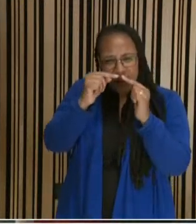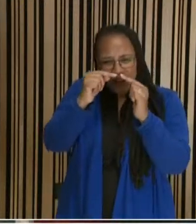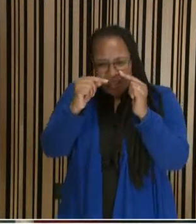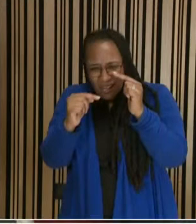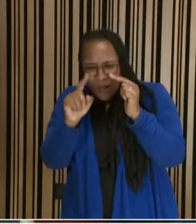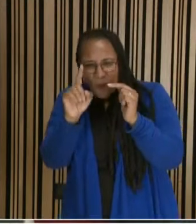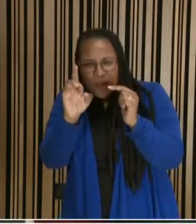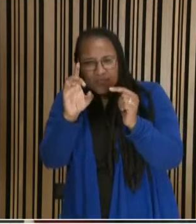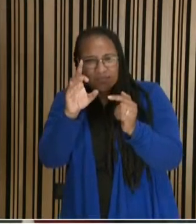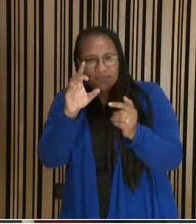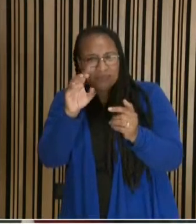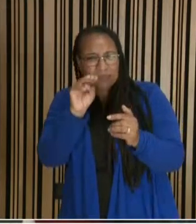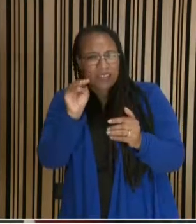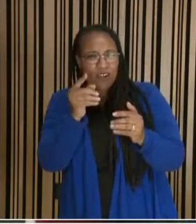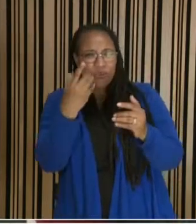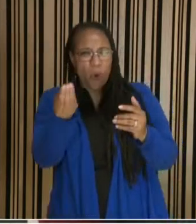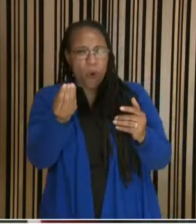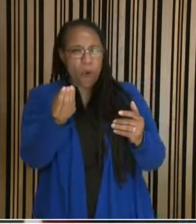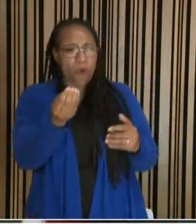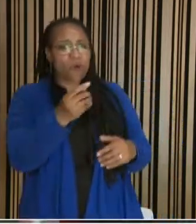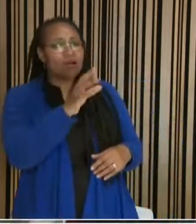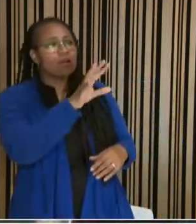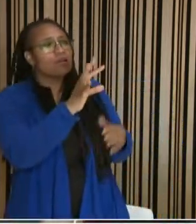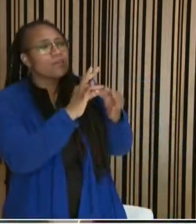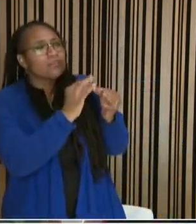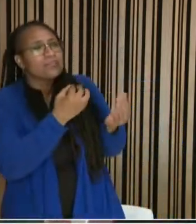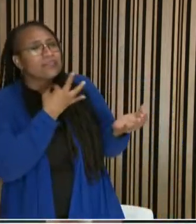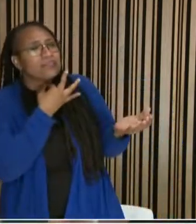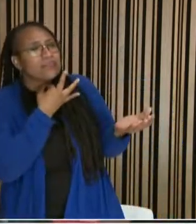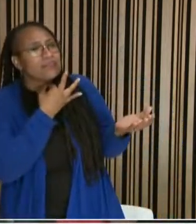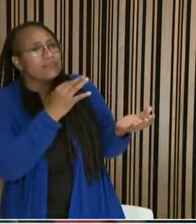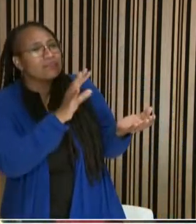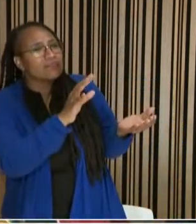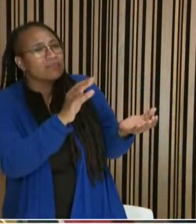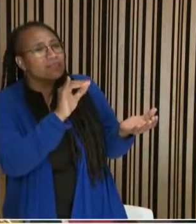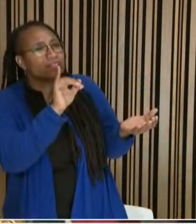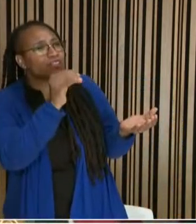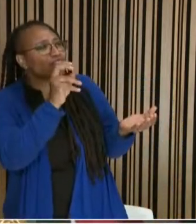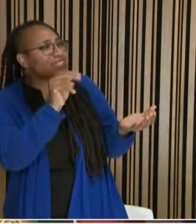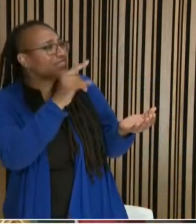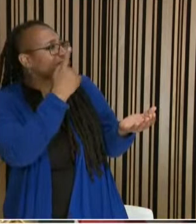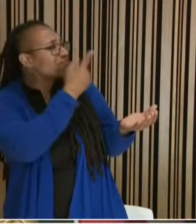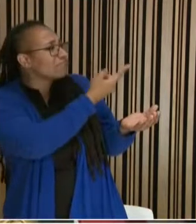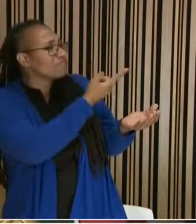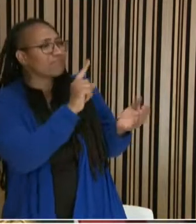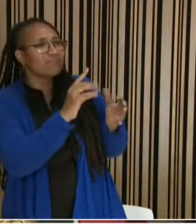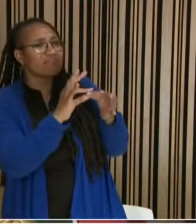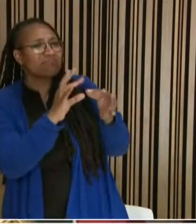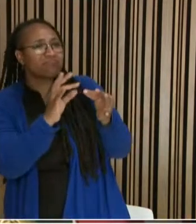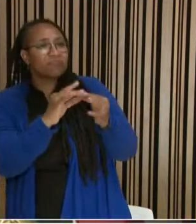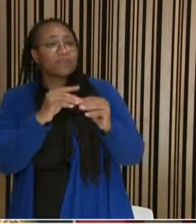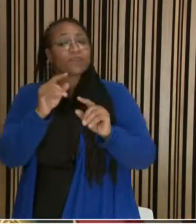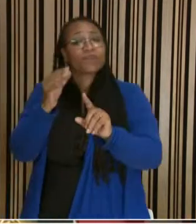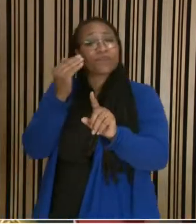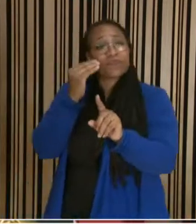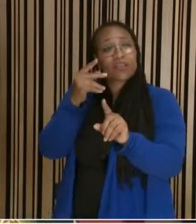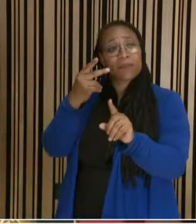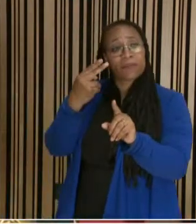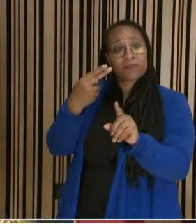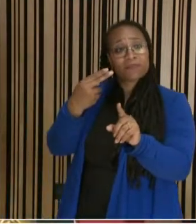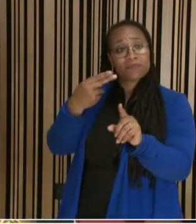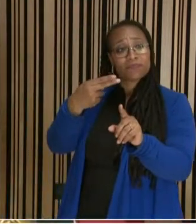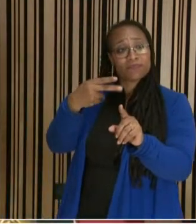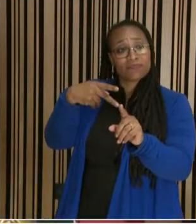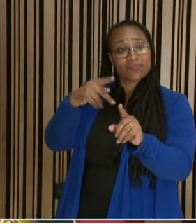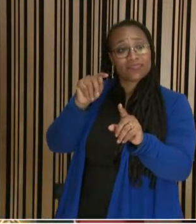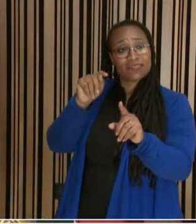that again? And I'm going to ask Jenny to come up. I'm sorry. No worries. HBTF. Yes. At the end of 2022,